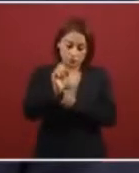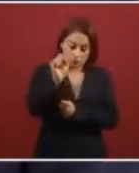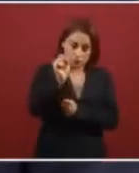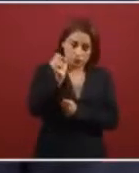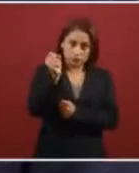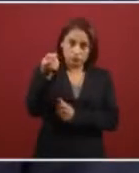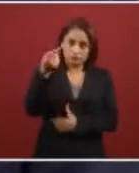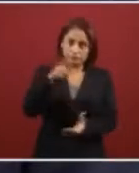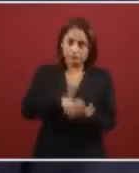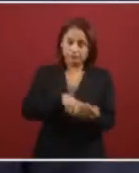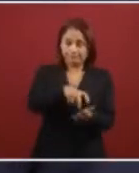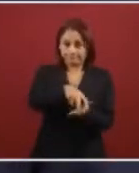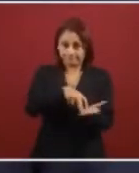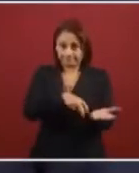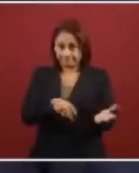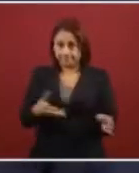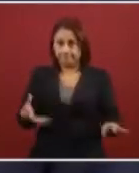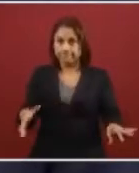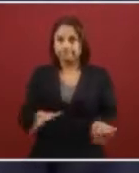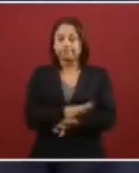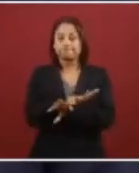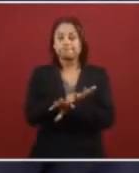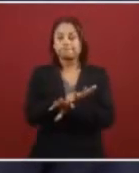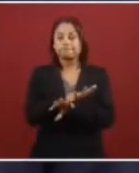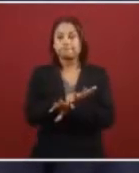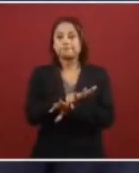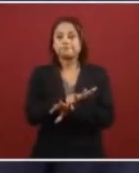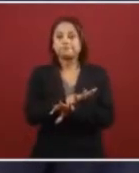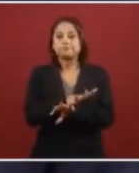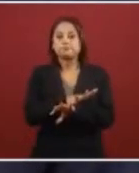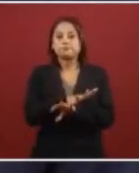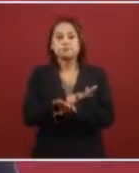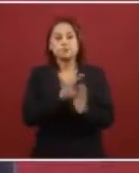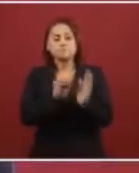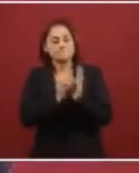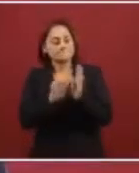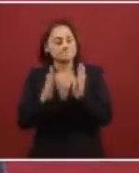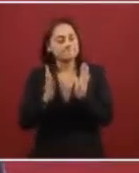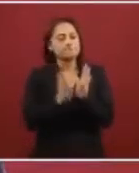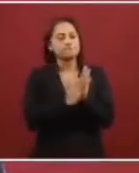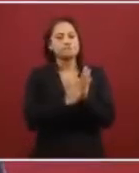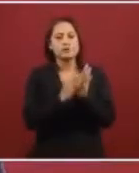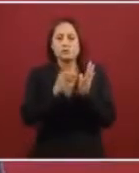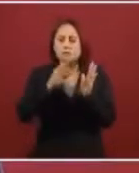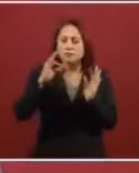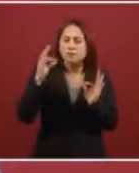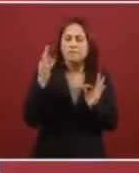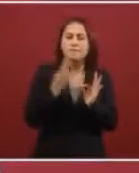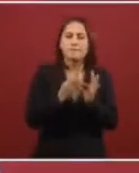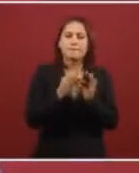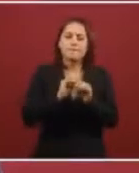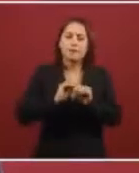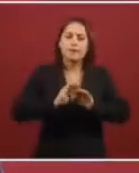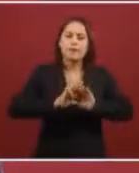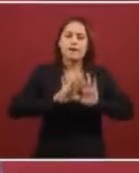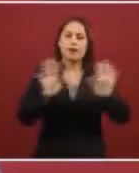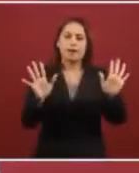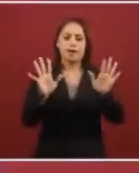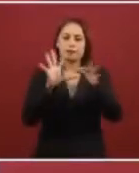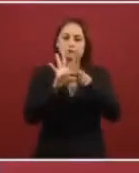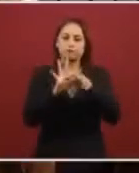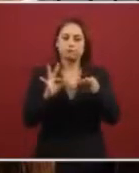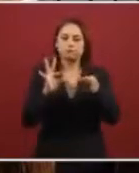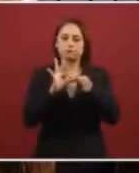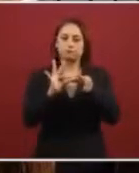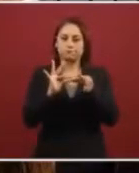the Constitution, y ser más precisos, and más be claros, more precise and more clear.